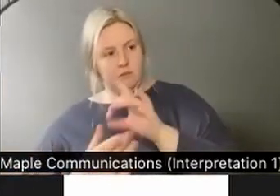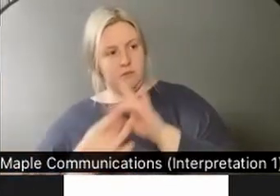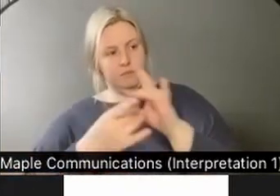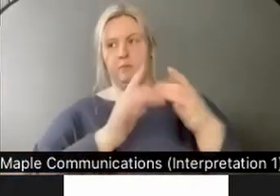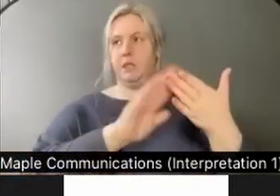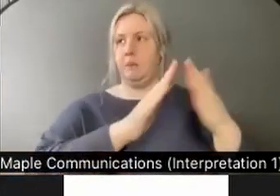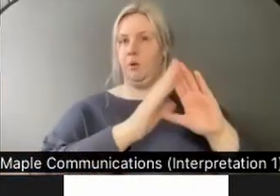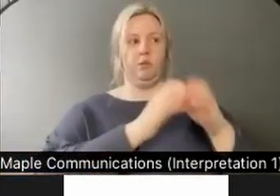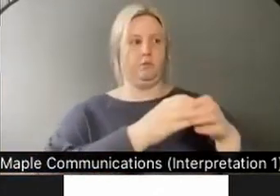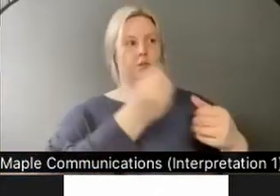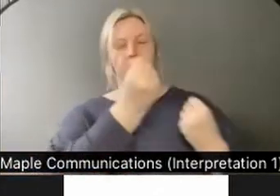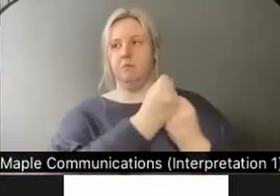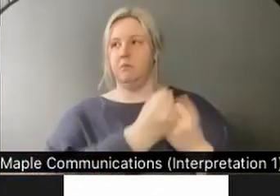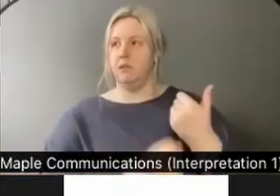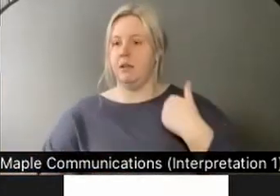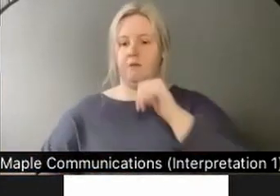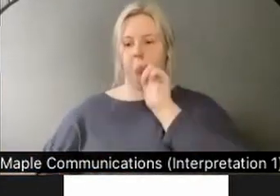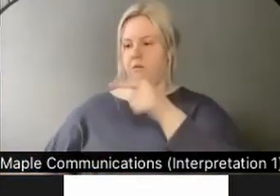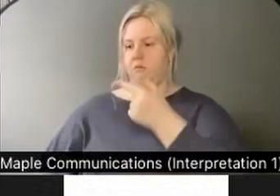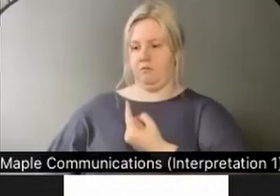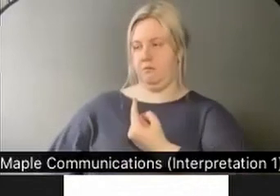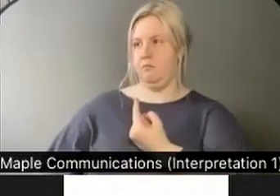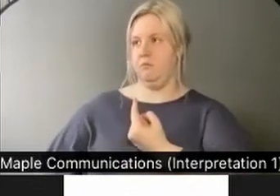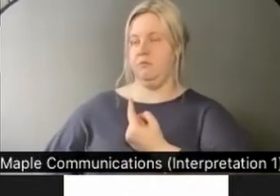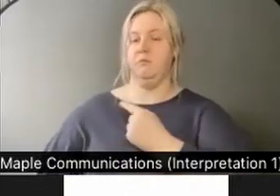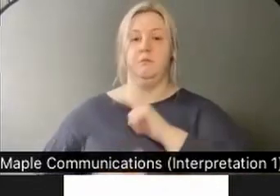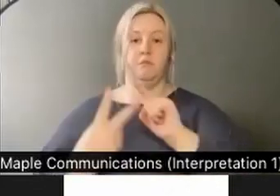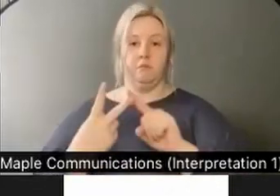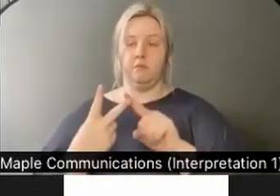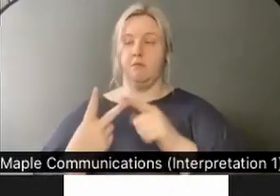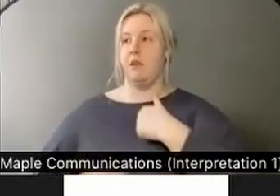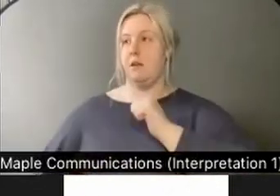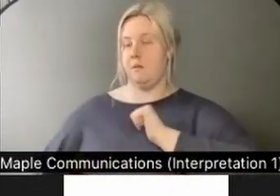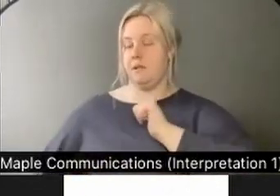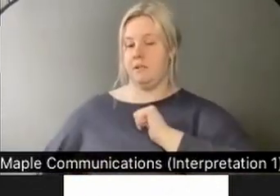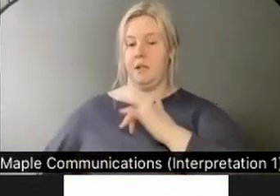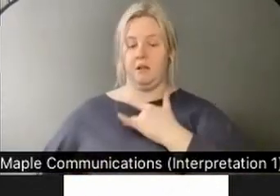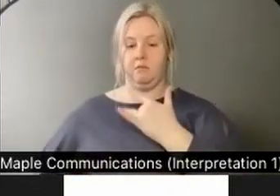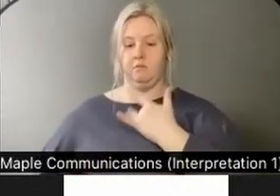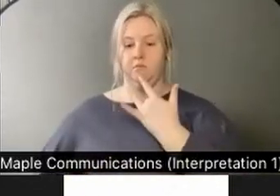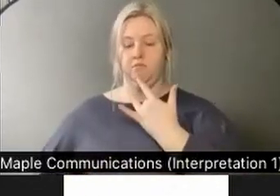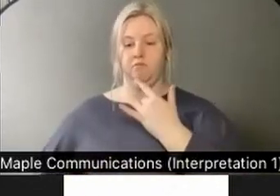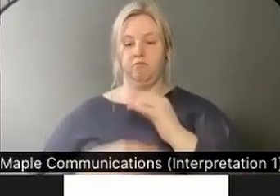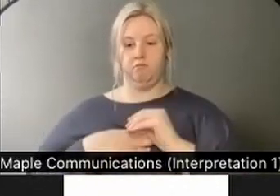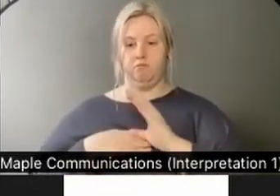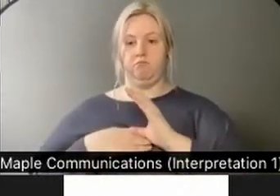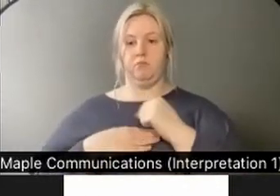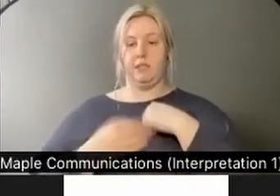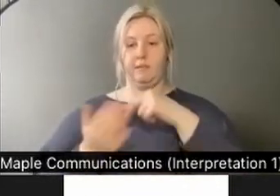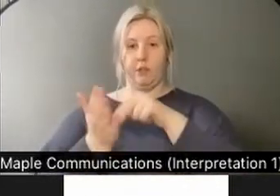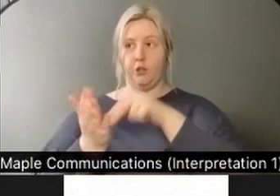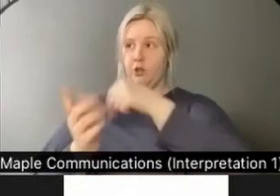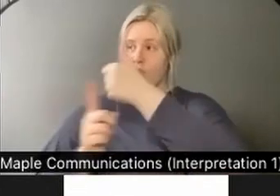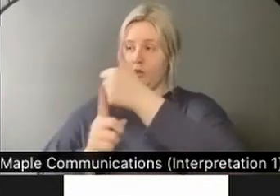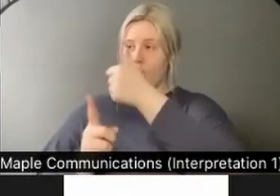of support outside the hospital. Secondly, I had the blessing of an exceptionally attentive nurse who combined my care